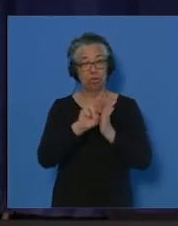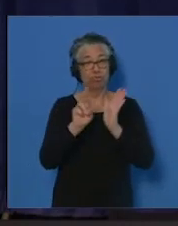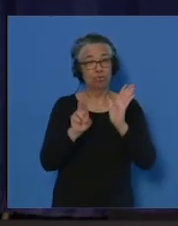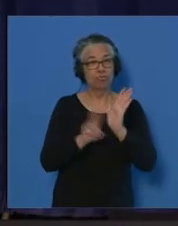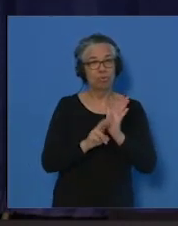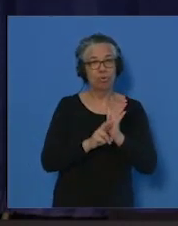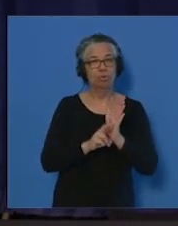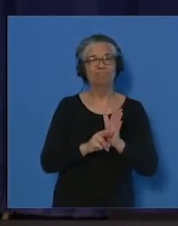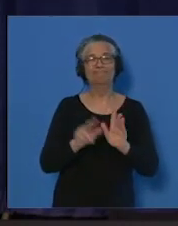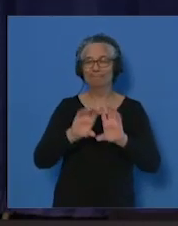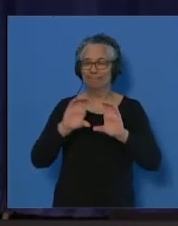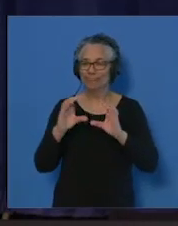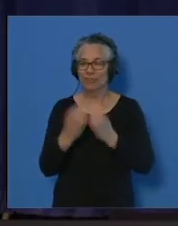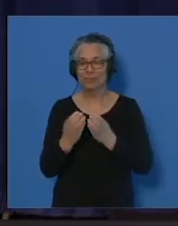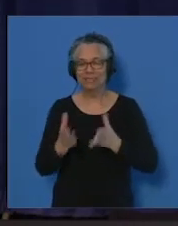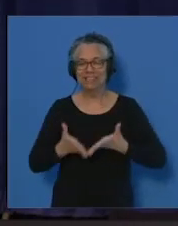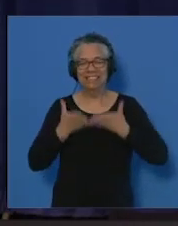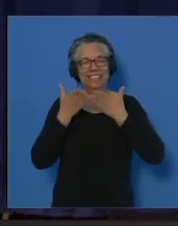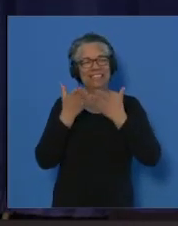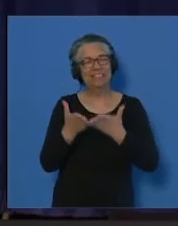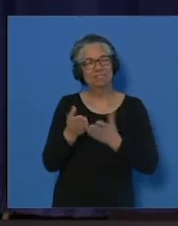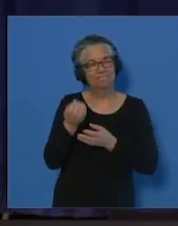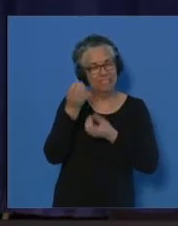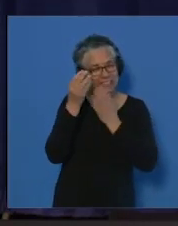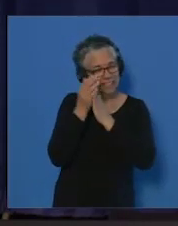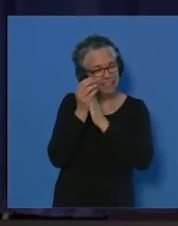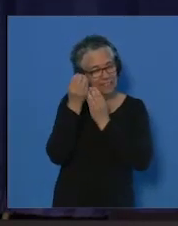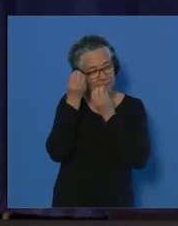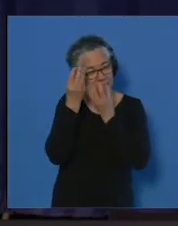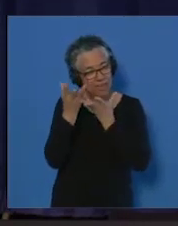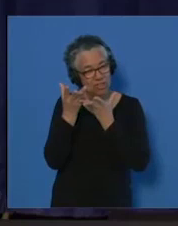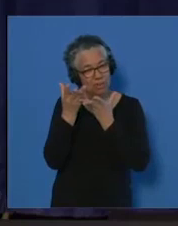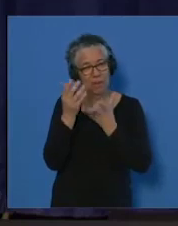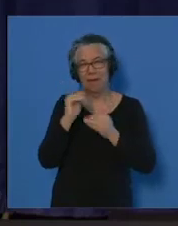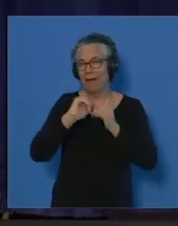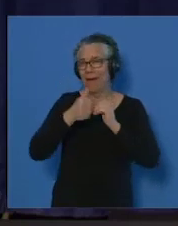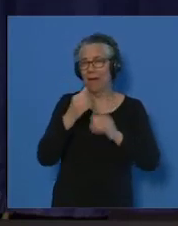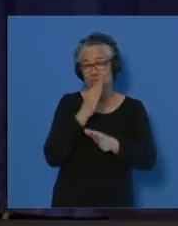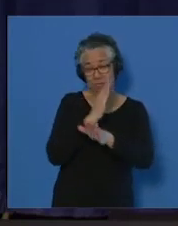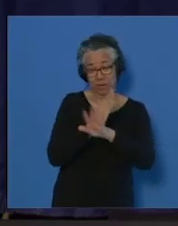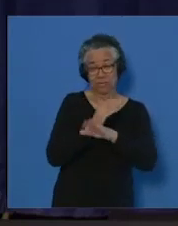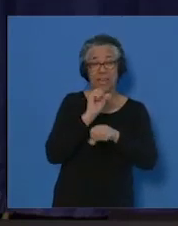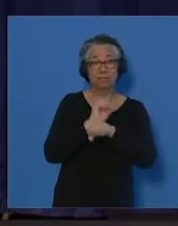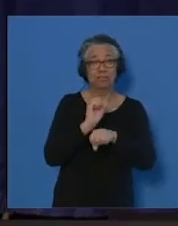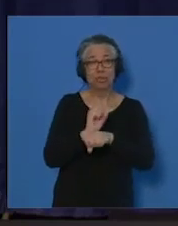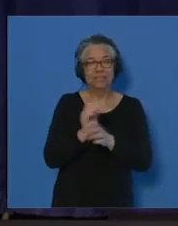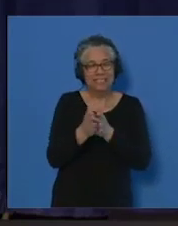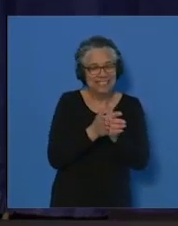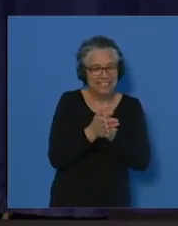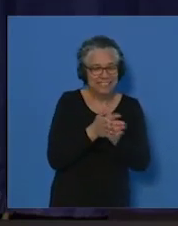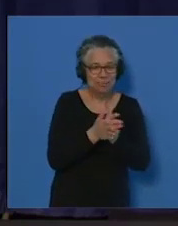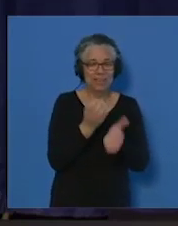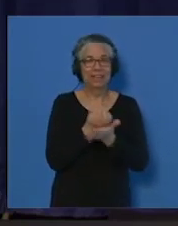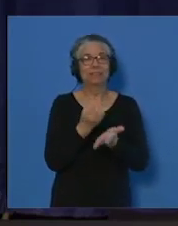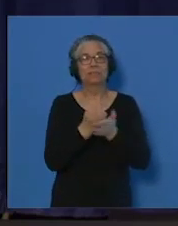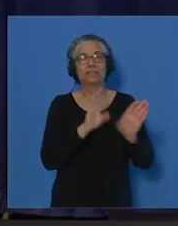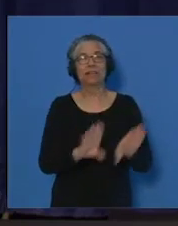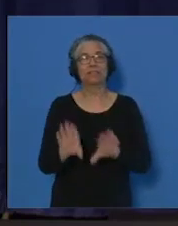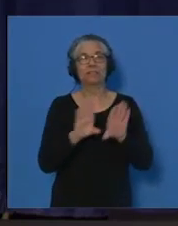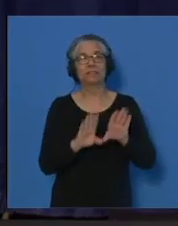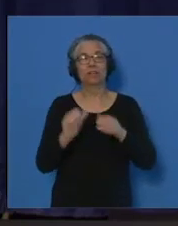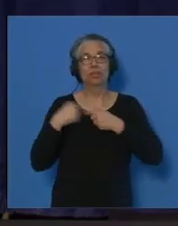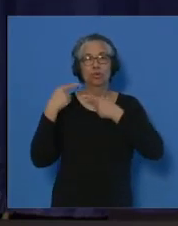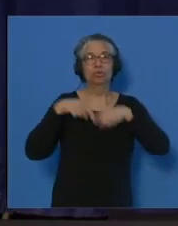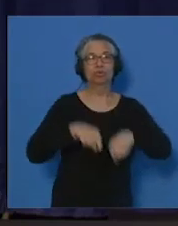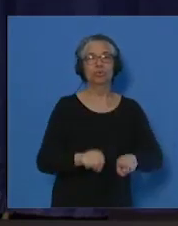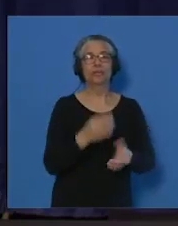to provide insight and expert advice on how to protect jobs and stimulate economic activity during